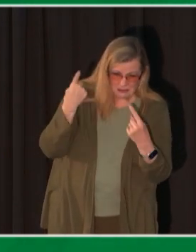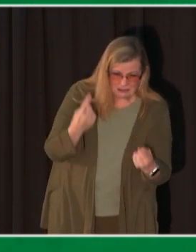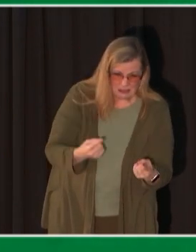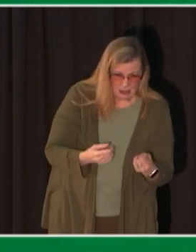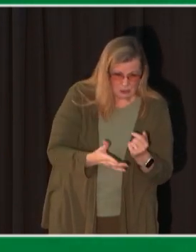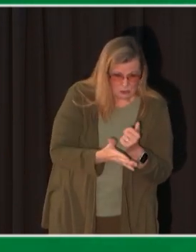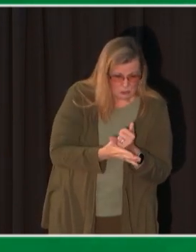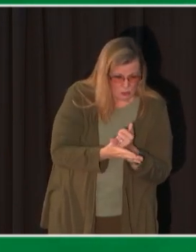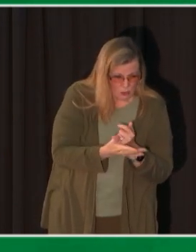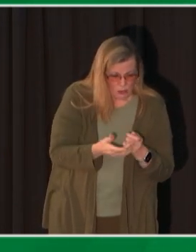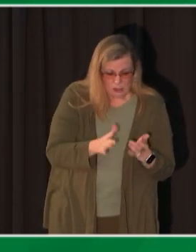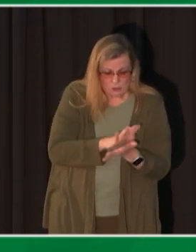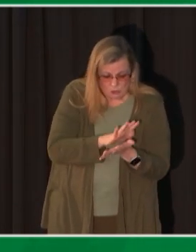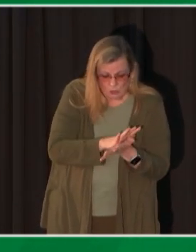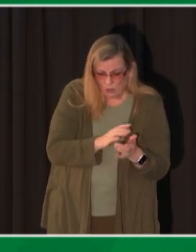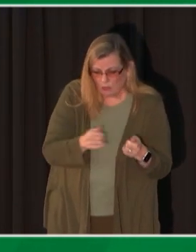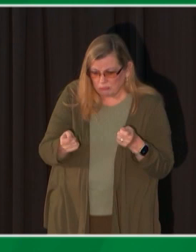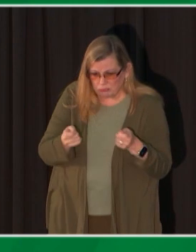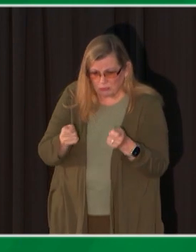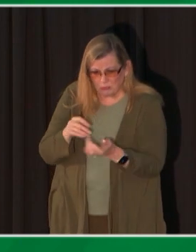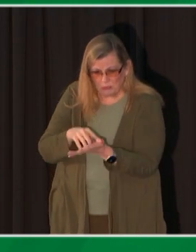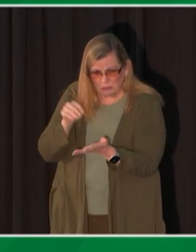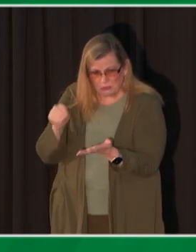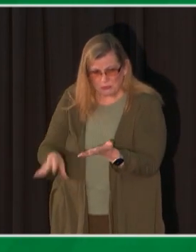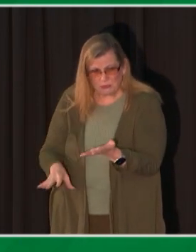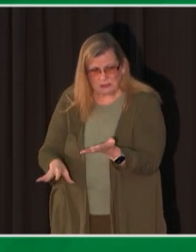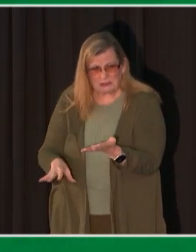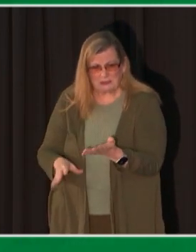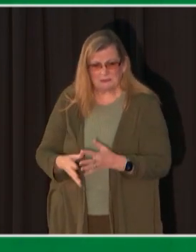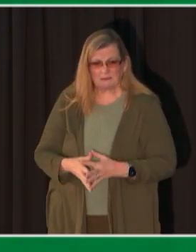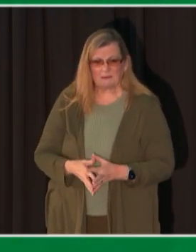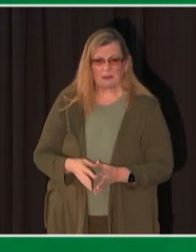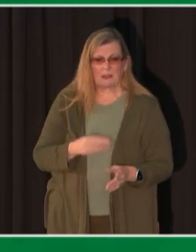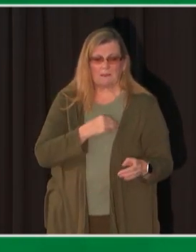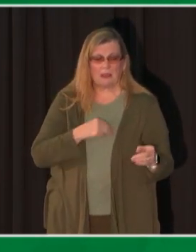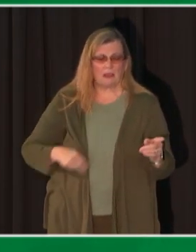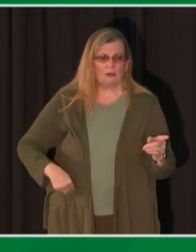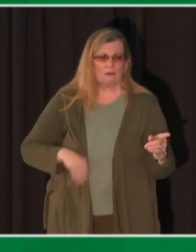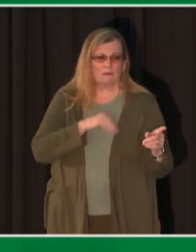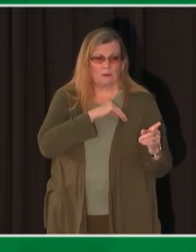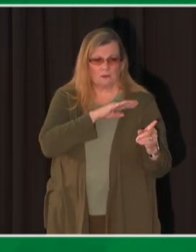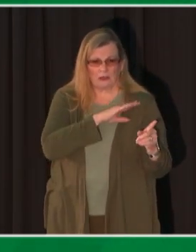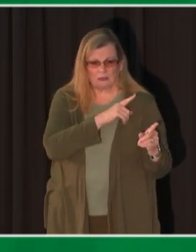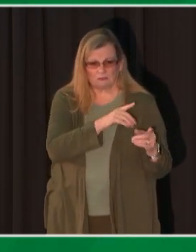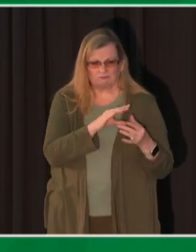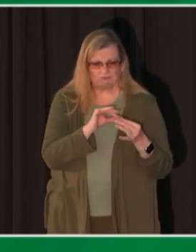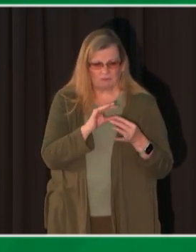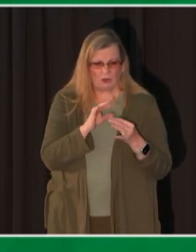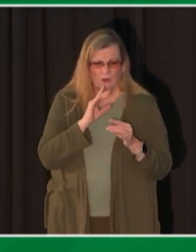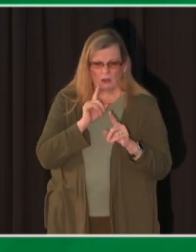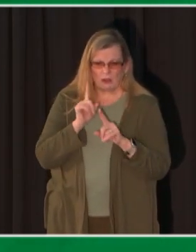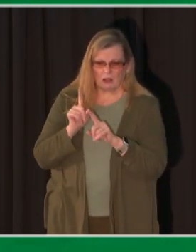do that. Thank you. Thank you. Okay, we'll take a couple rounds of questions.